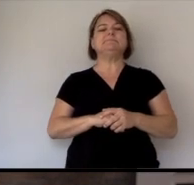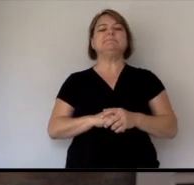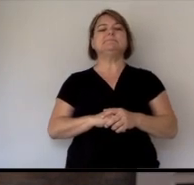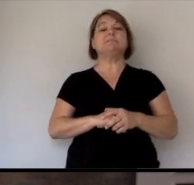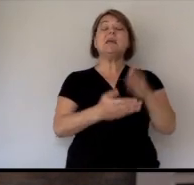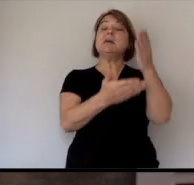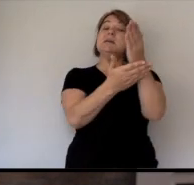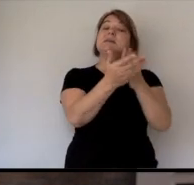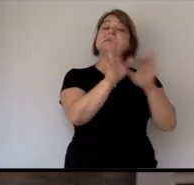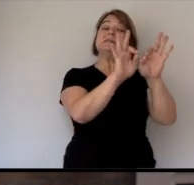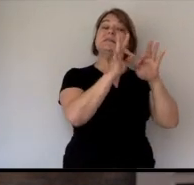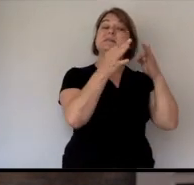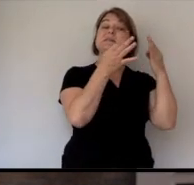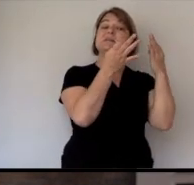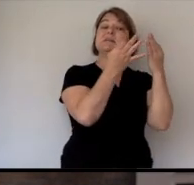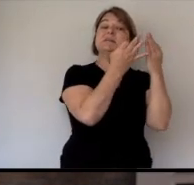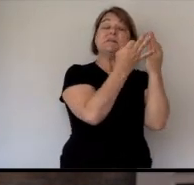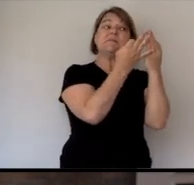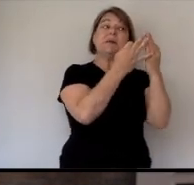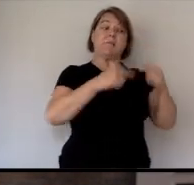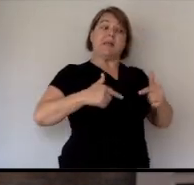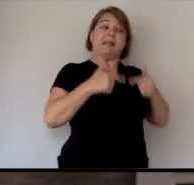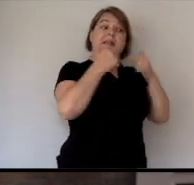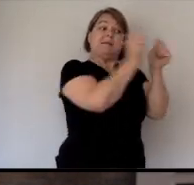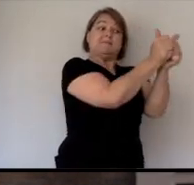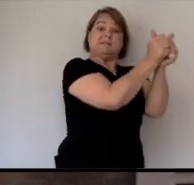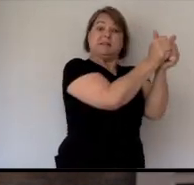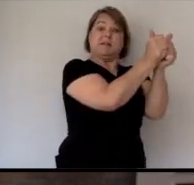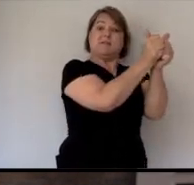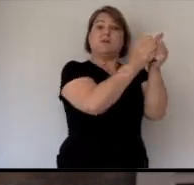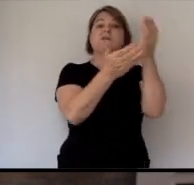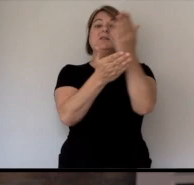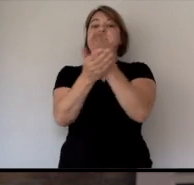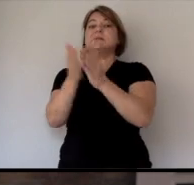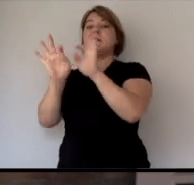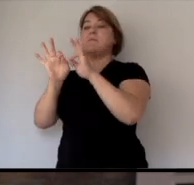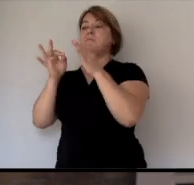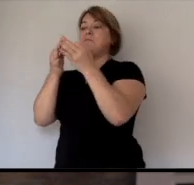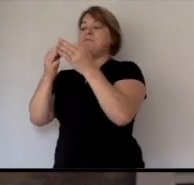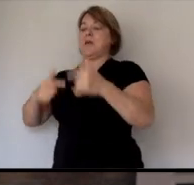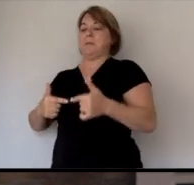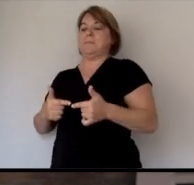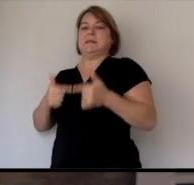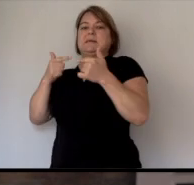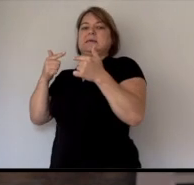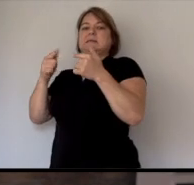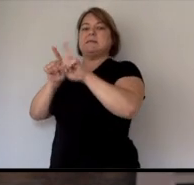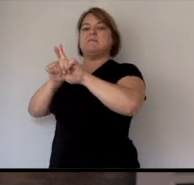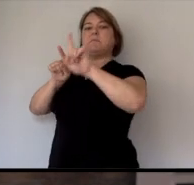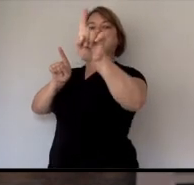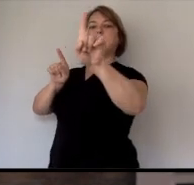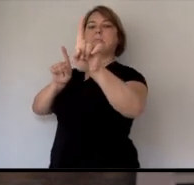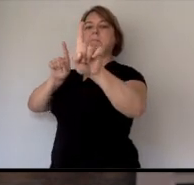families live near each other, and some families live far away from each other.